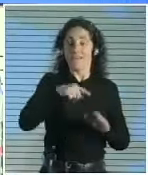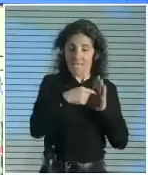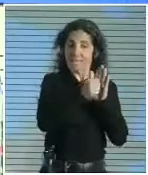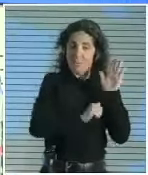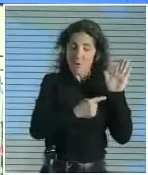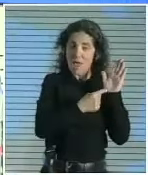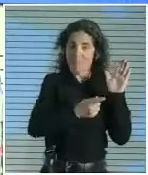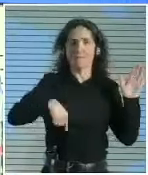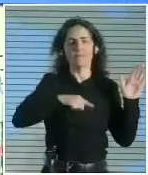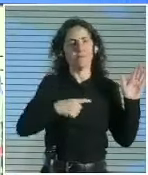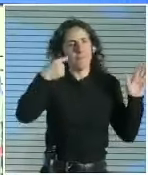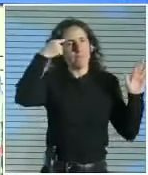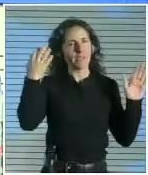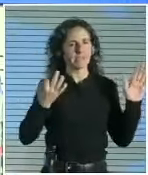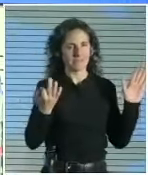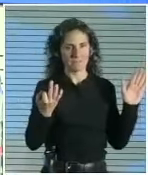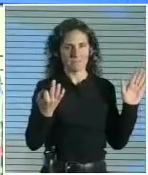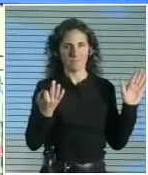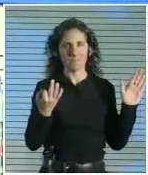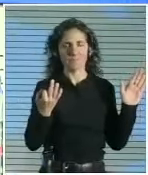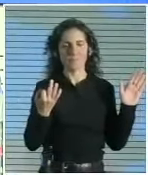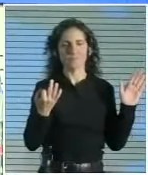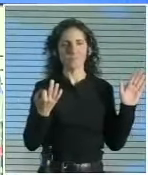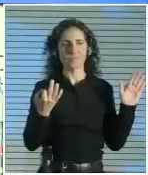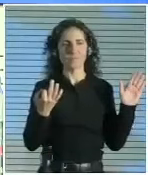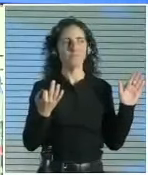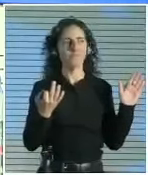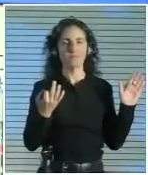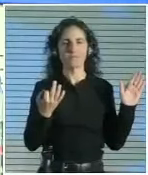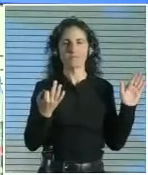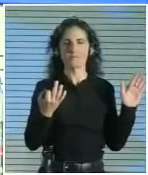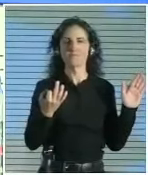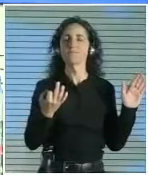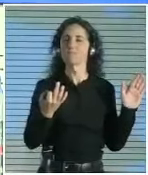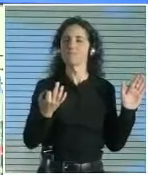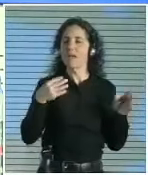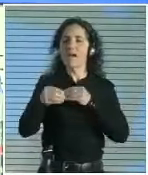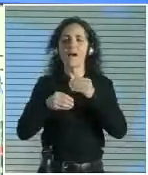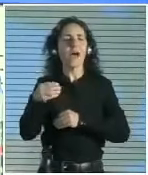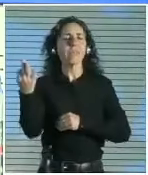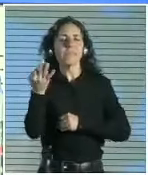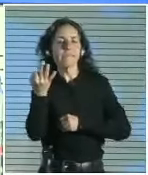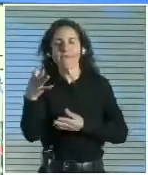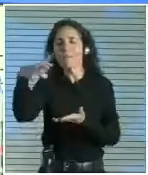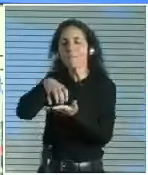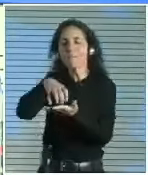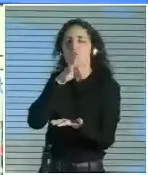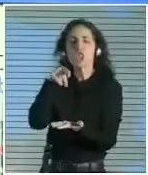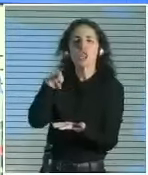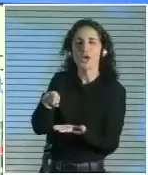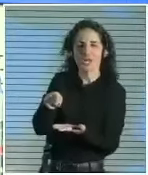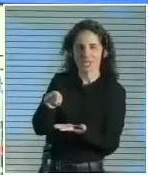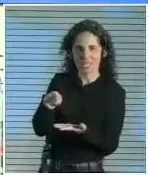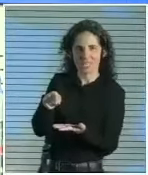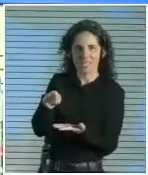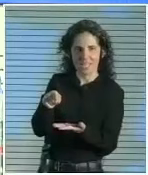where are accommodations in their sustainability journey, and how can we recognize accommodations that